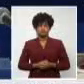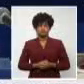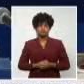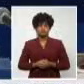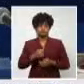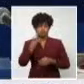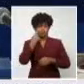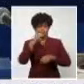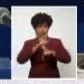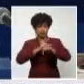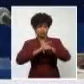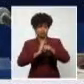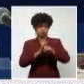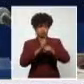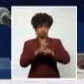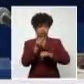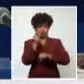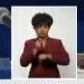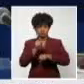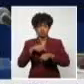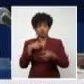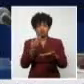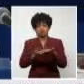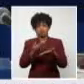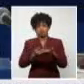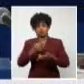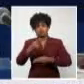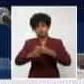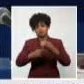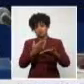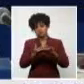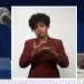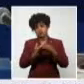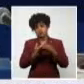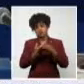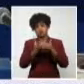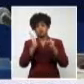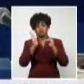To detect SARS-CoV-2 virus and COVID-19 disease,